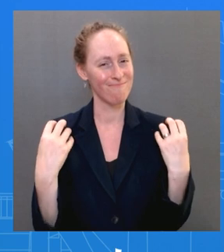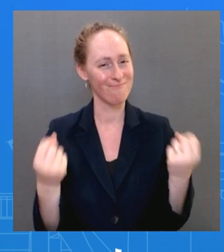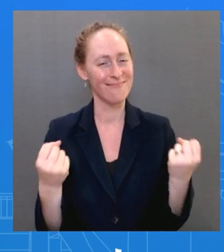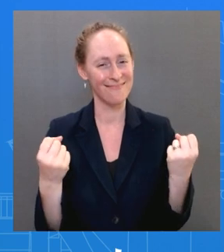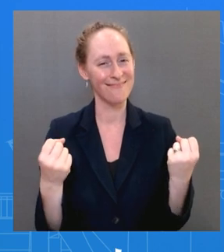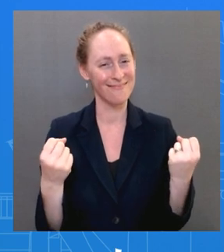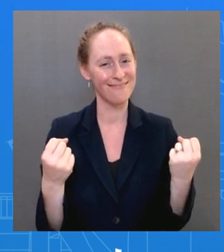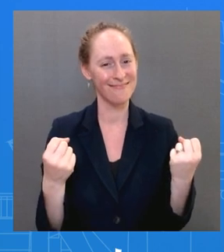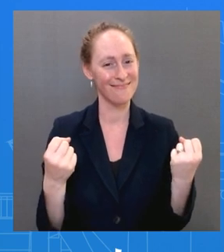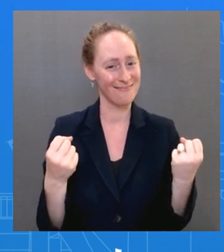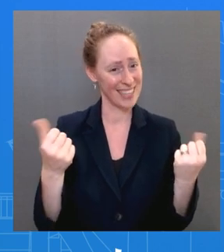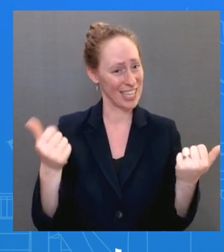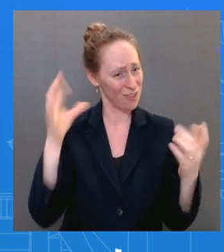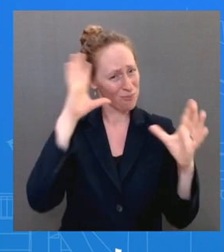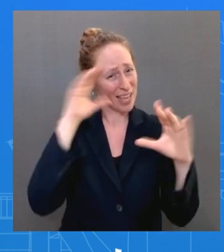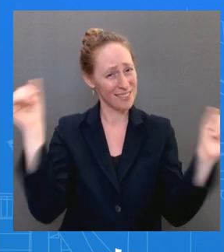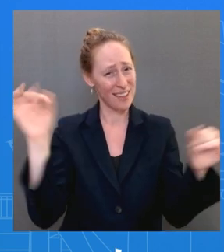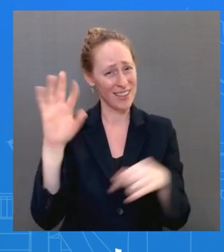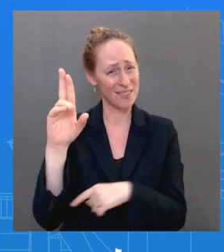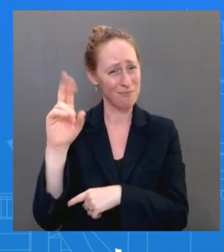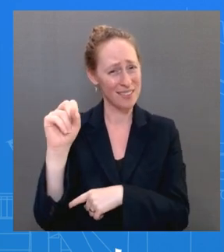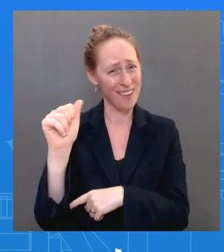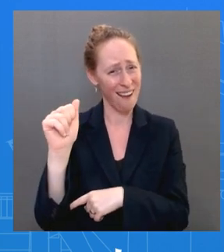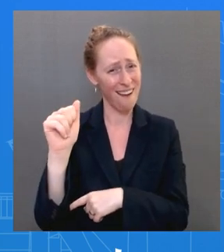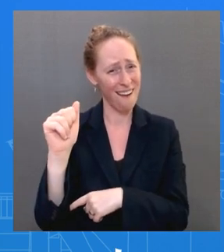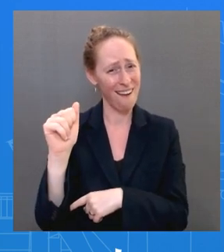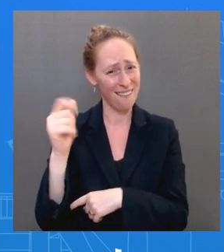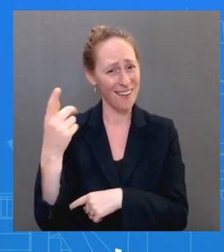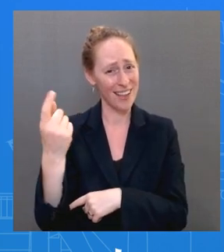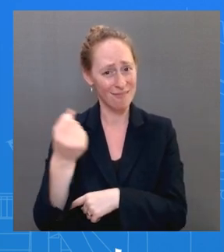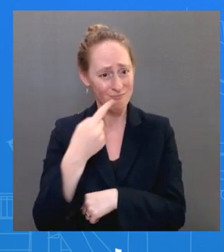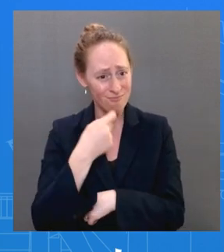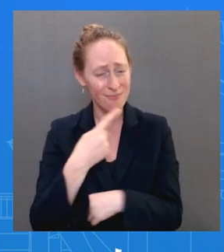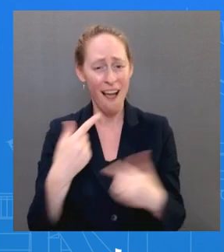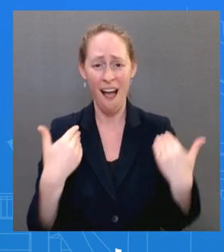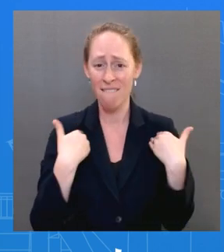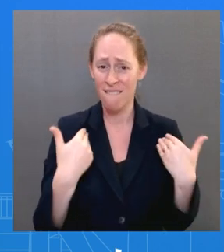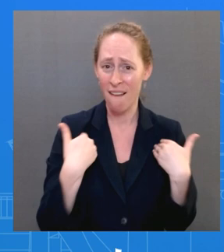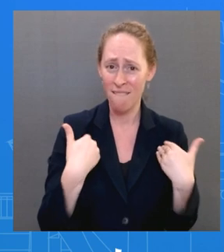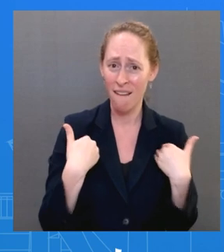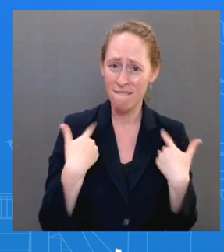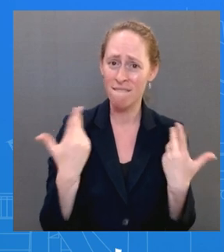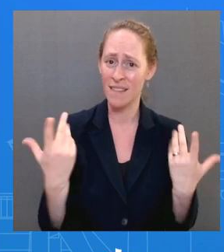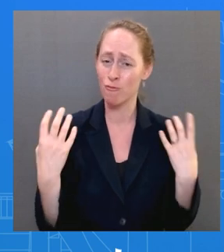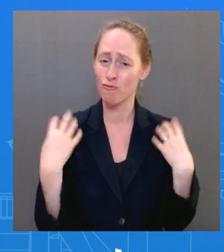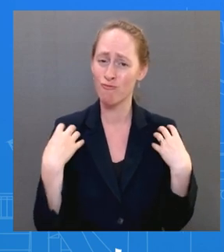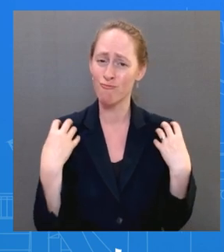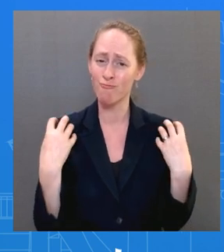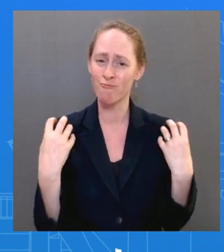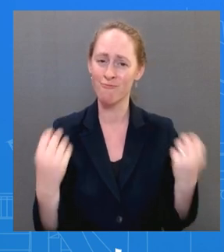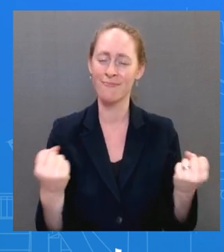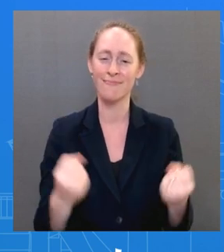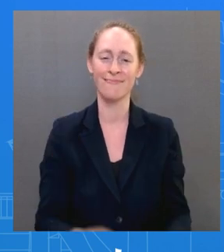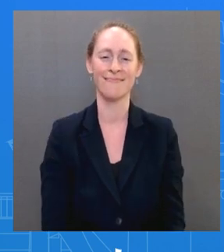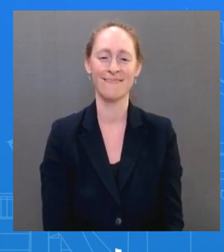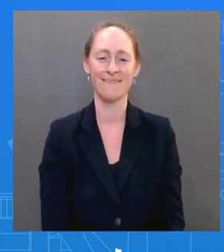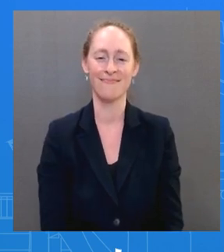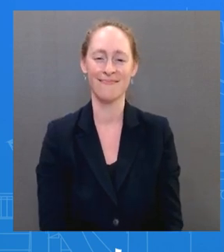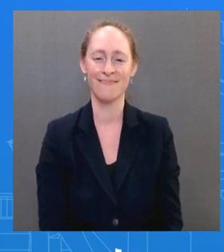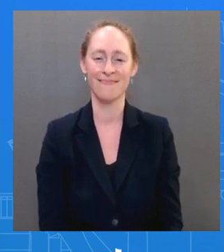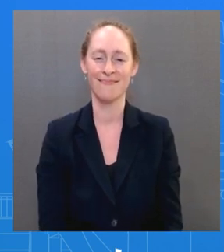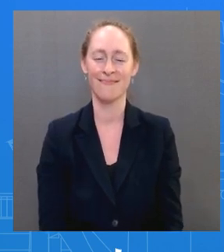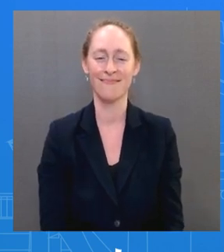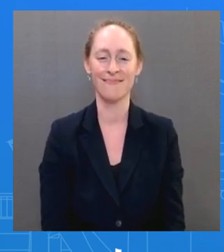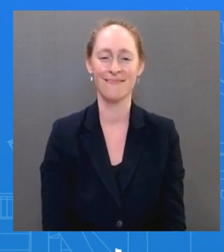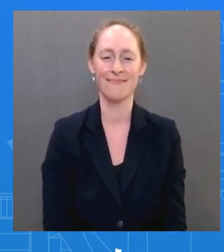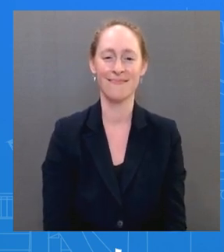He's reacting well to the treatments. Let's not forget, we have the tools to treat this because of the work that this